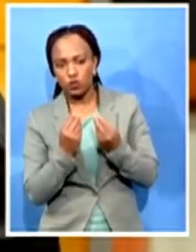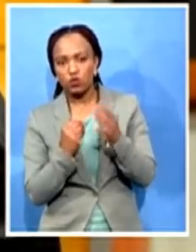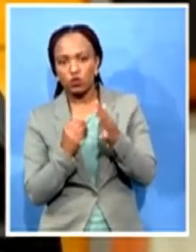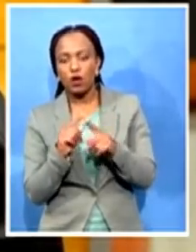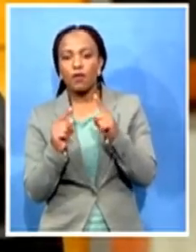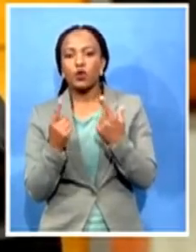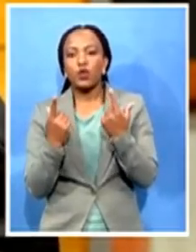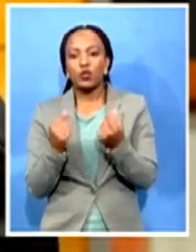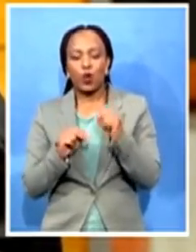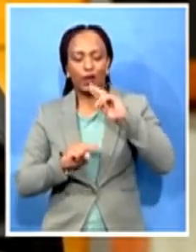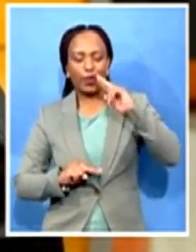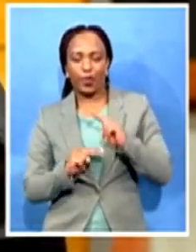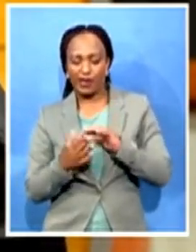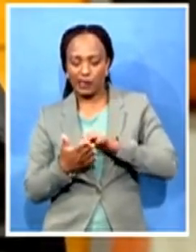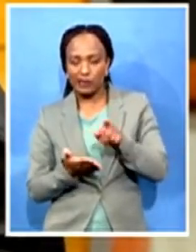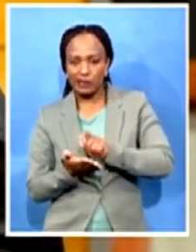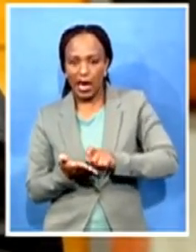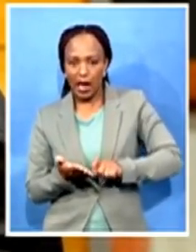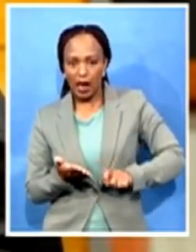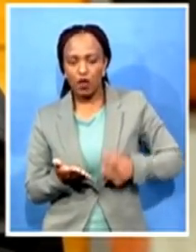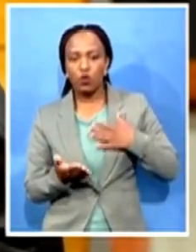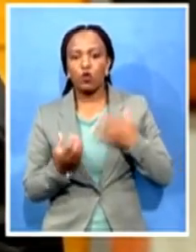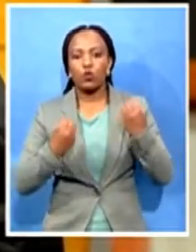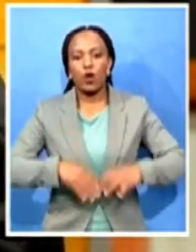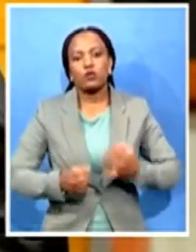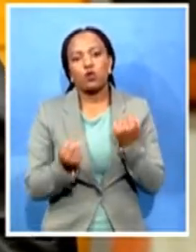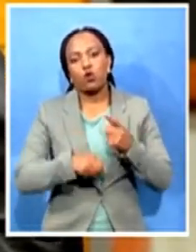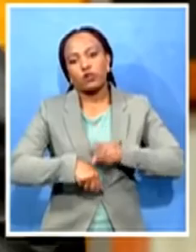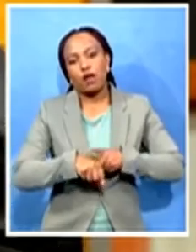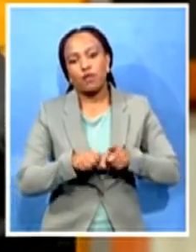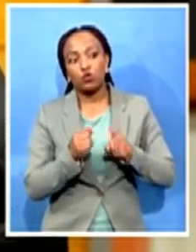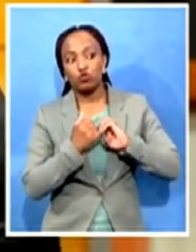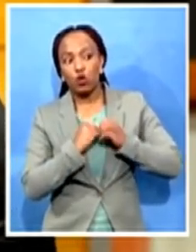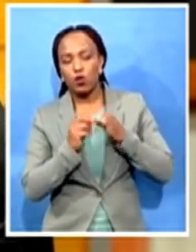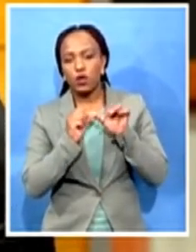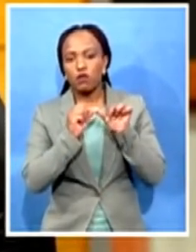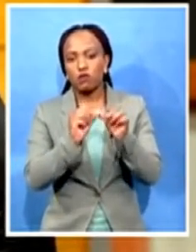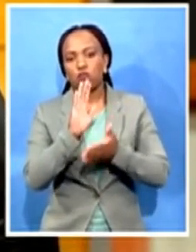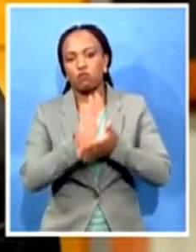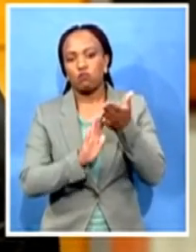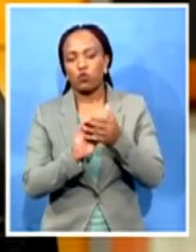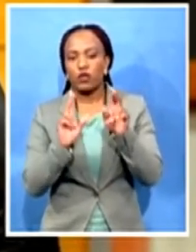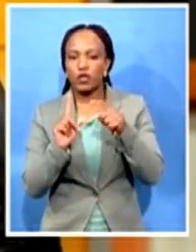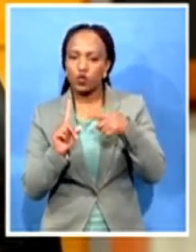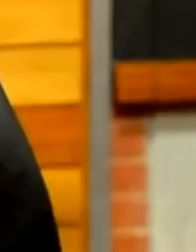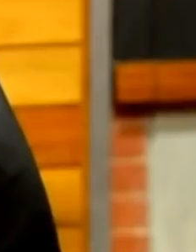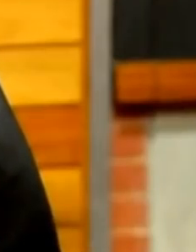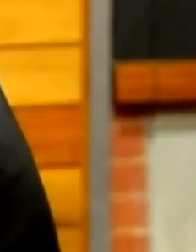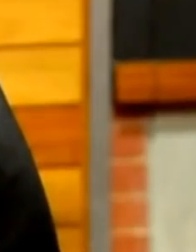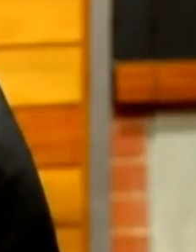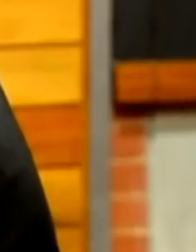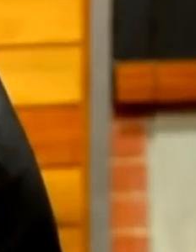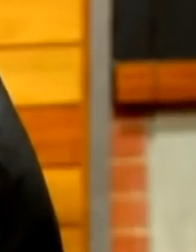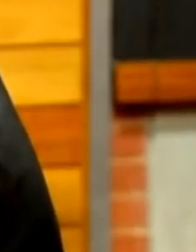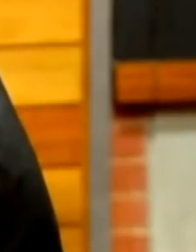not to waste court time and in order to try and proceed with the matter. And I gave my affidavit to my learned friend.